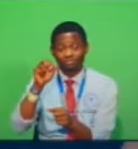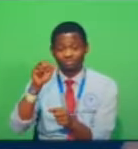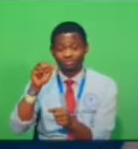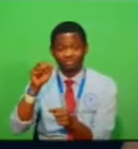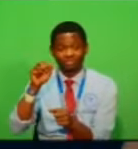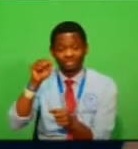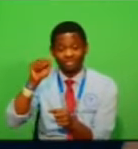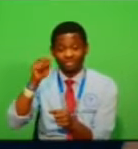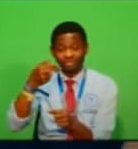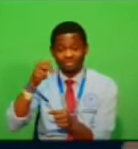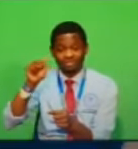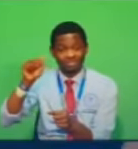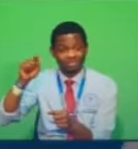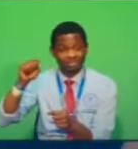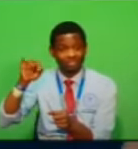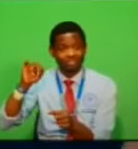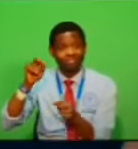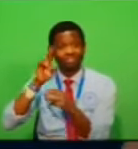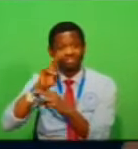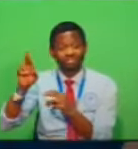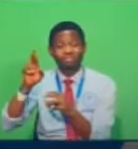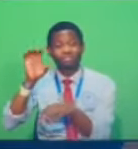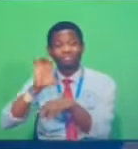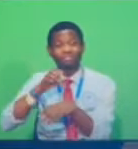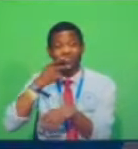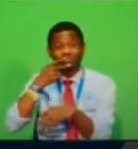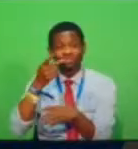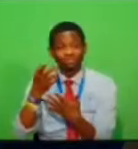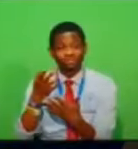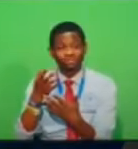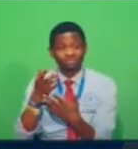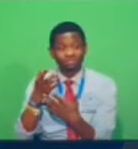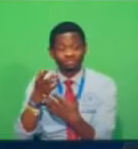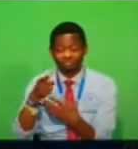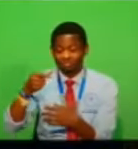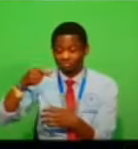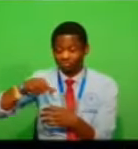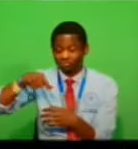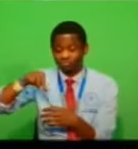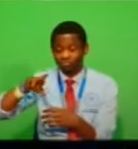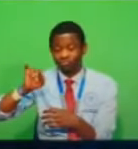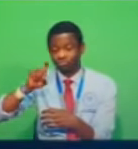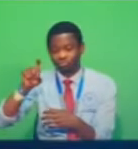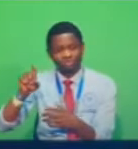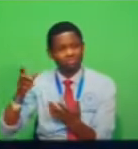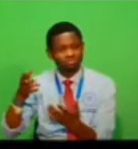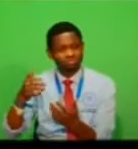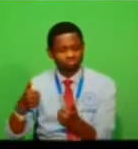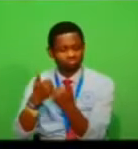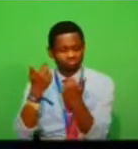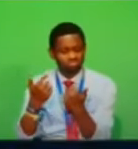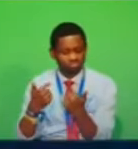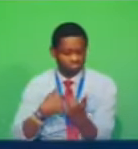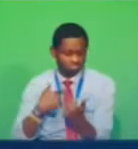Now, to this day, I count that certificate as probably one of my biggest accomplishments in life. But